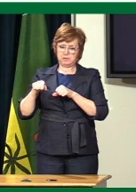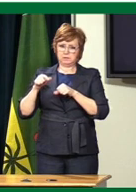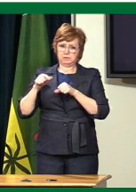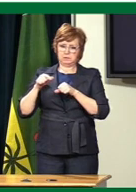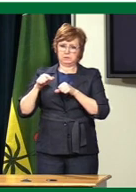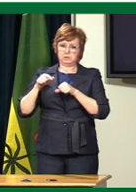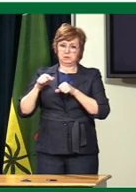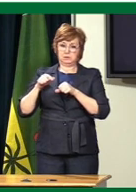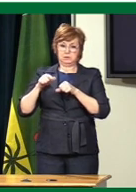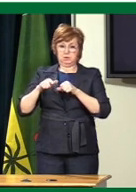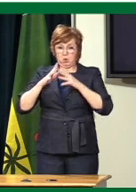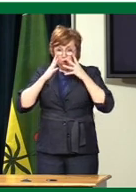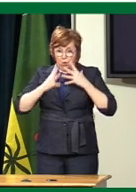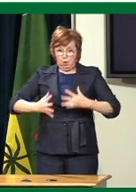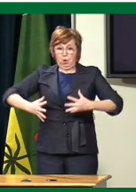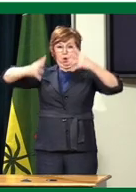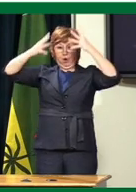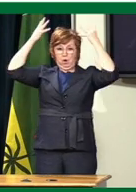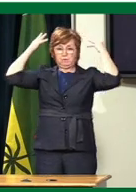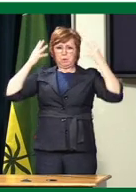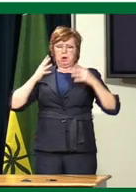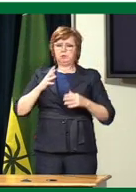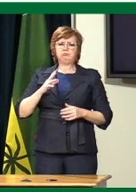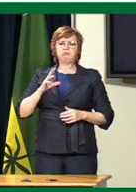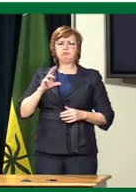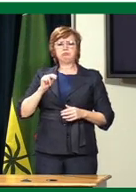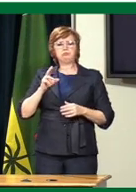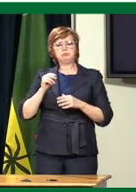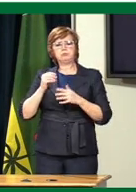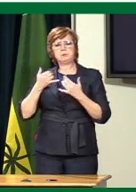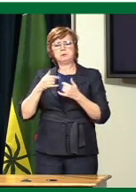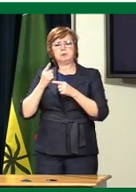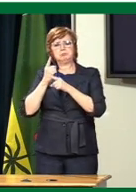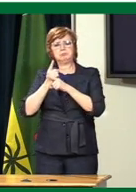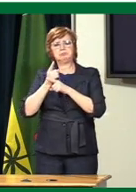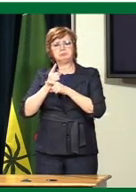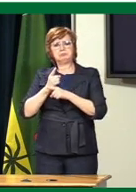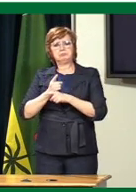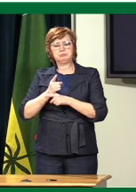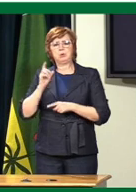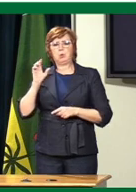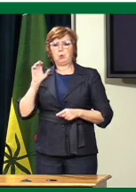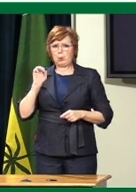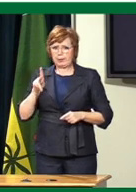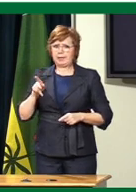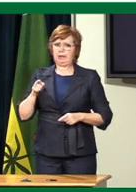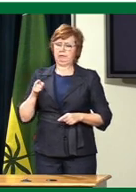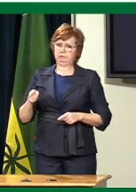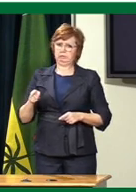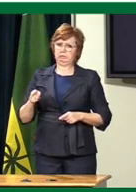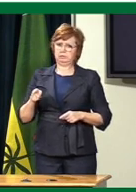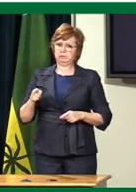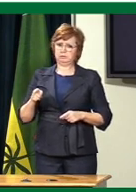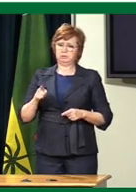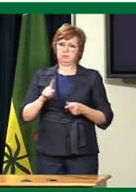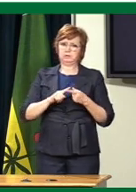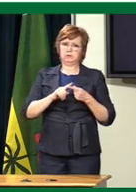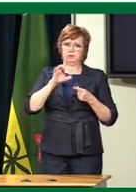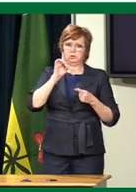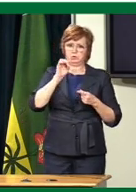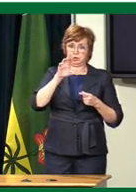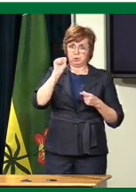in good shape, and I wouldn't say no, that absolutely couldn't happen, because but I don't know, and I know Dr. Shahab